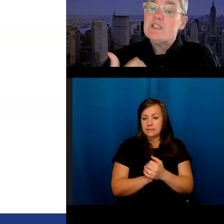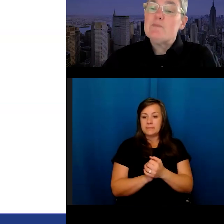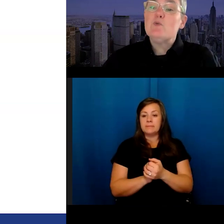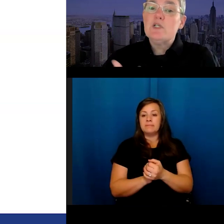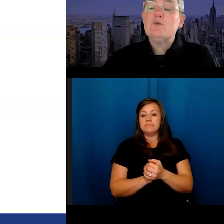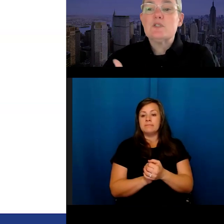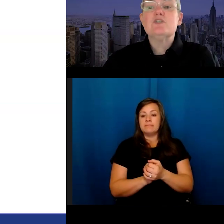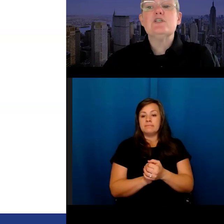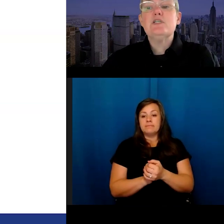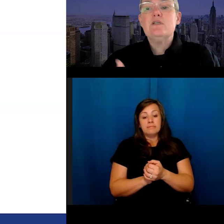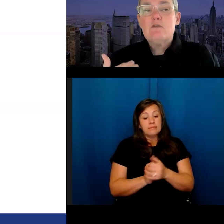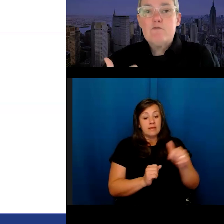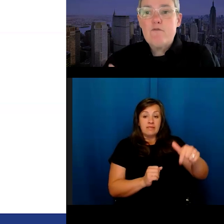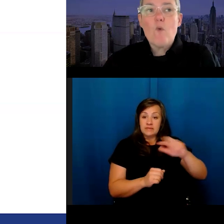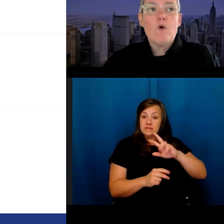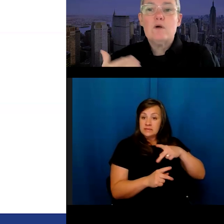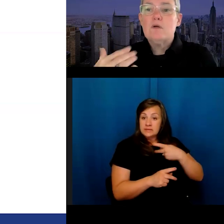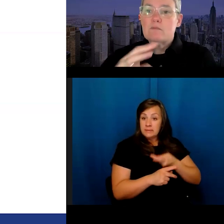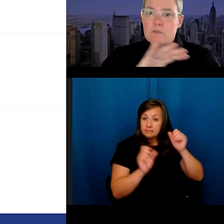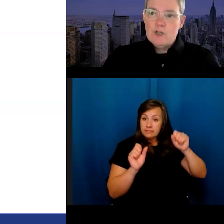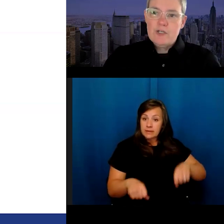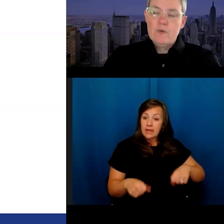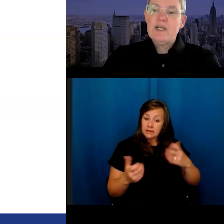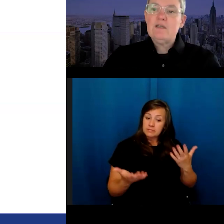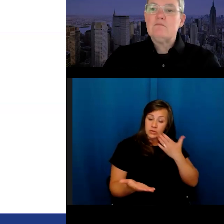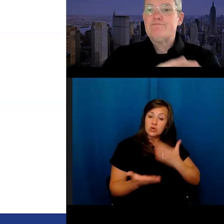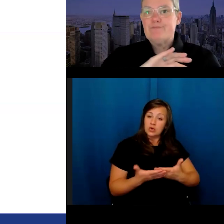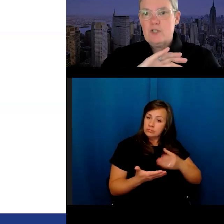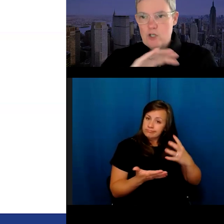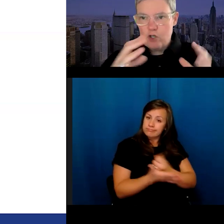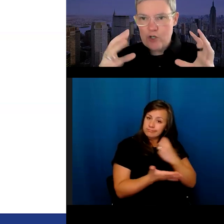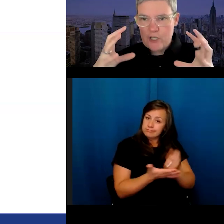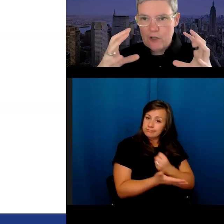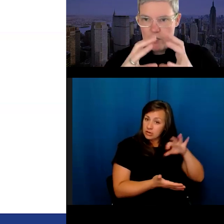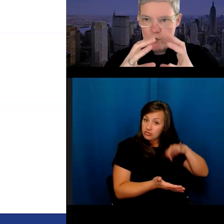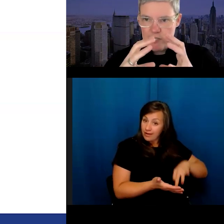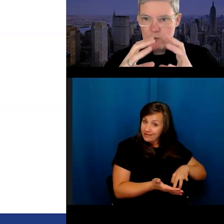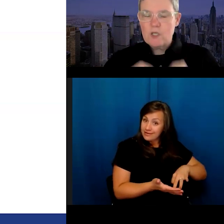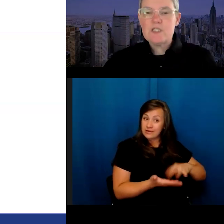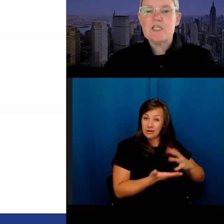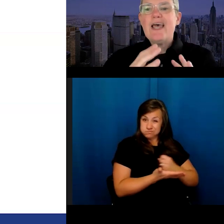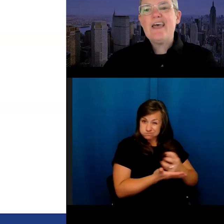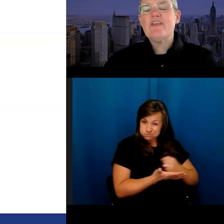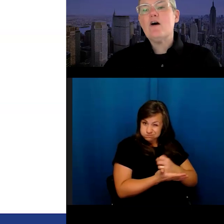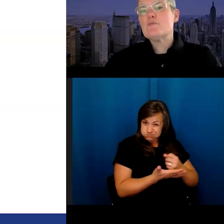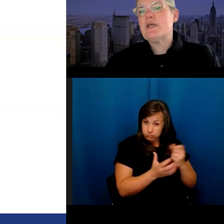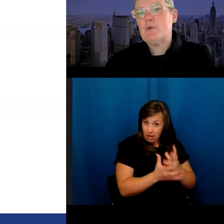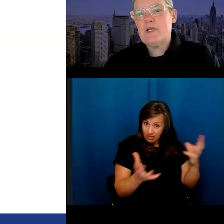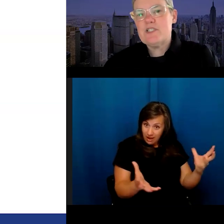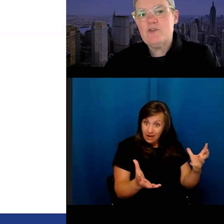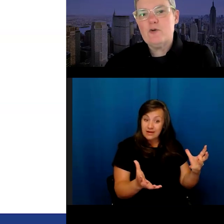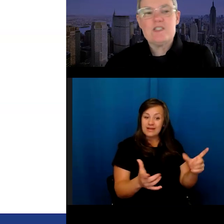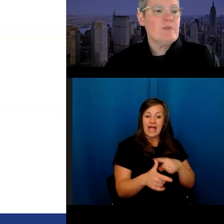And these can be really, really good for earning credit, earning a lot of credit at once, and then also